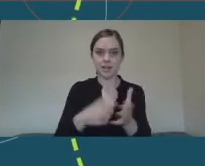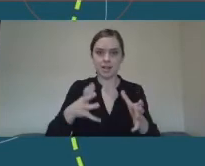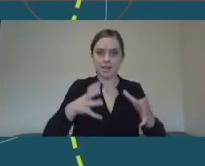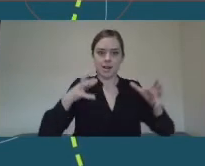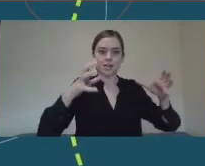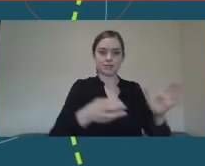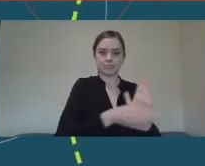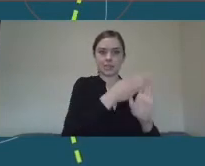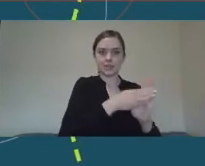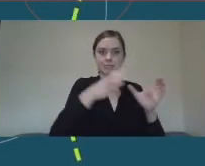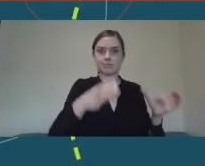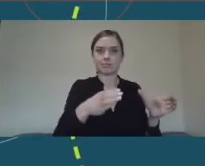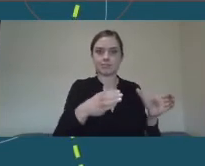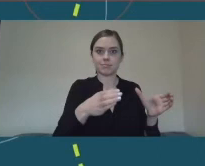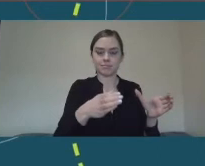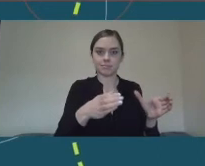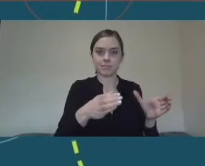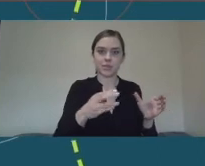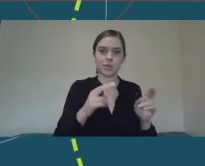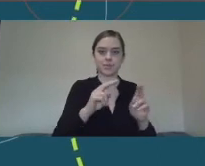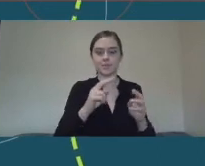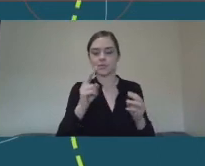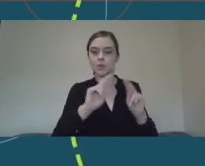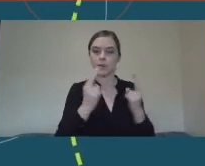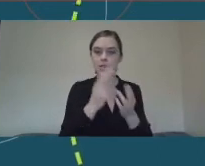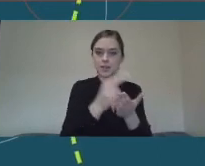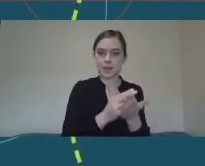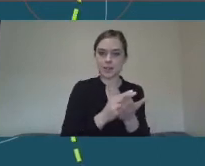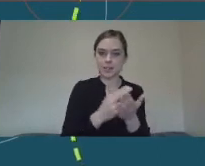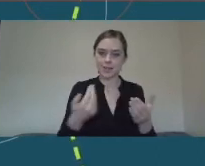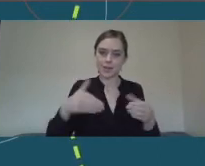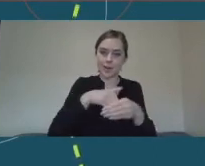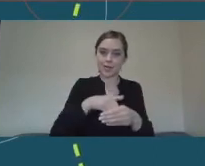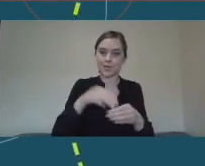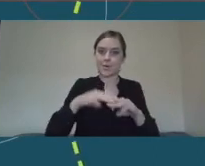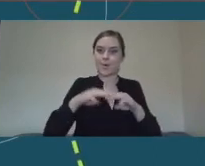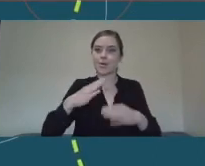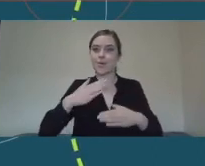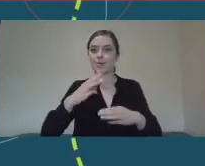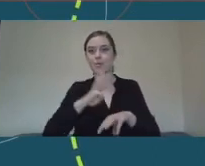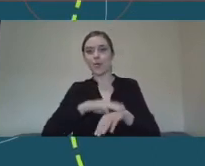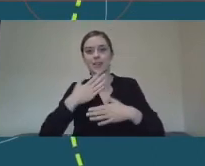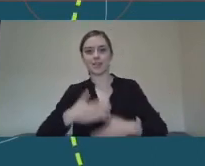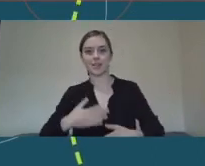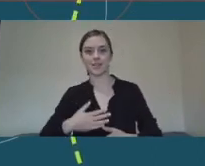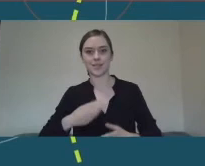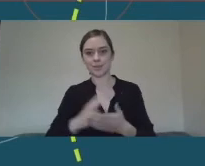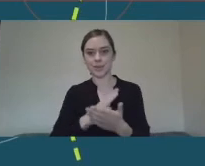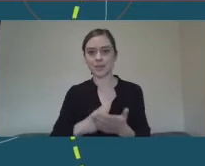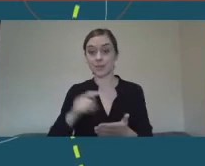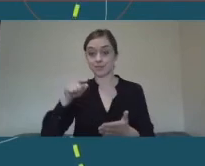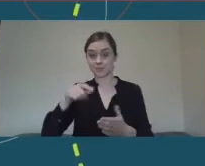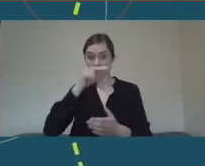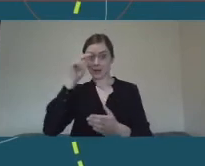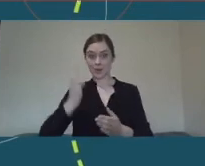facility that involves more of the wellness components. This is an example of our telenutrition lab. So we